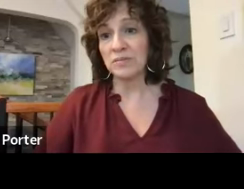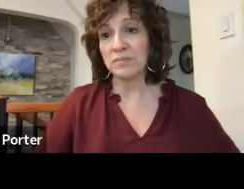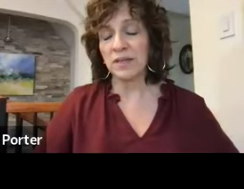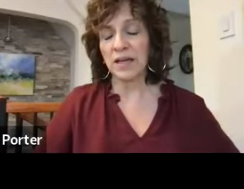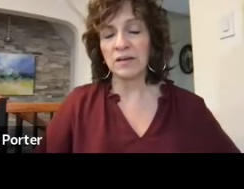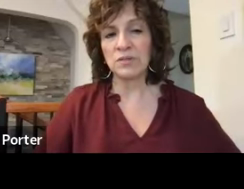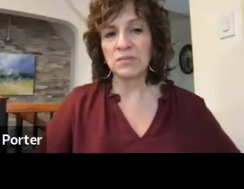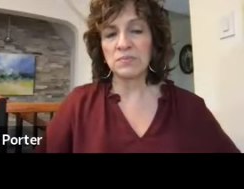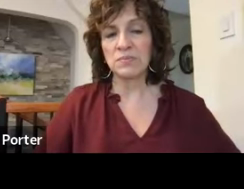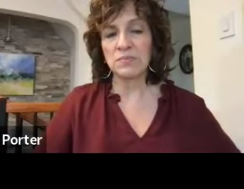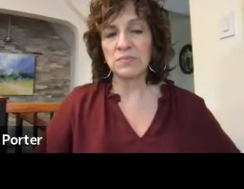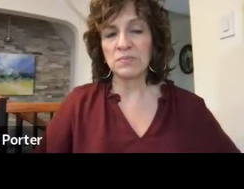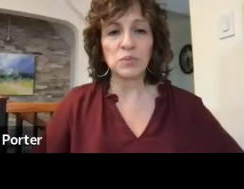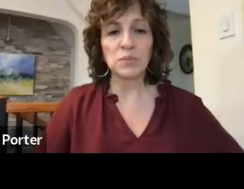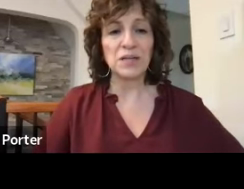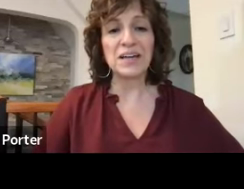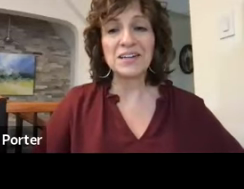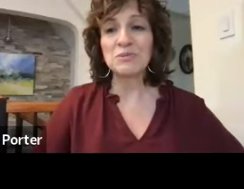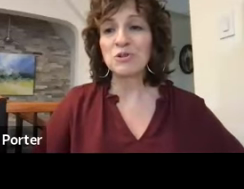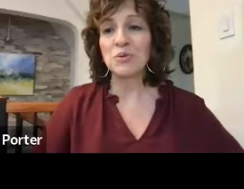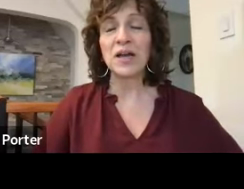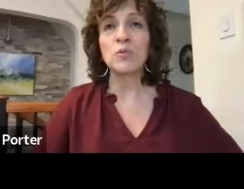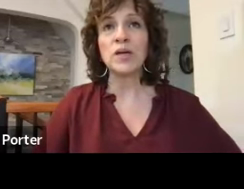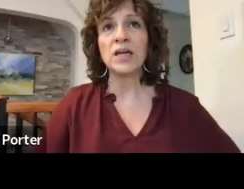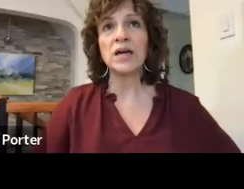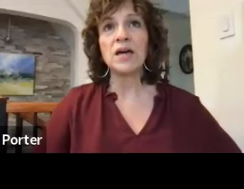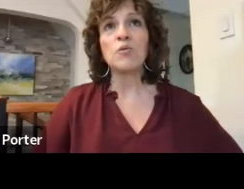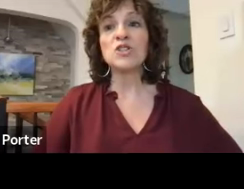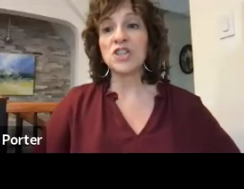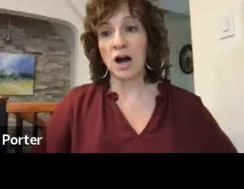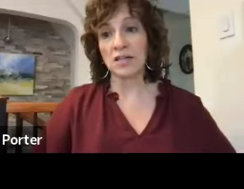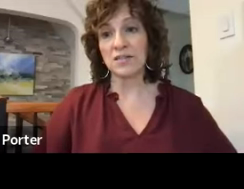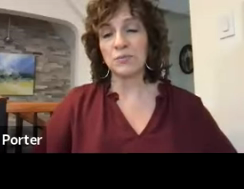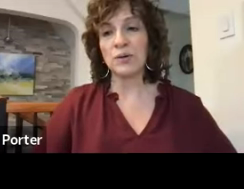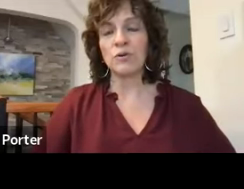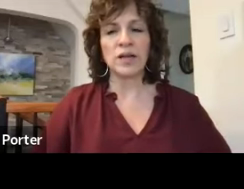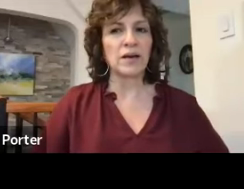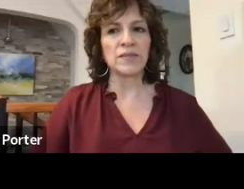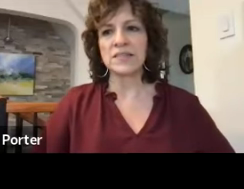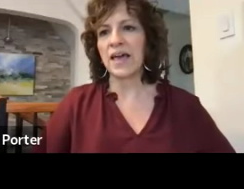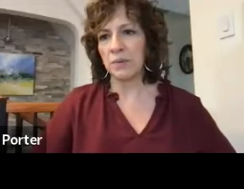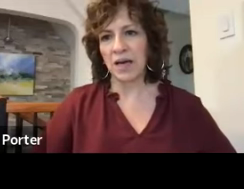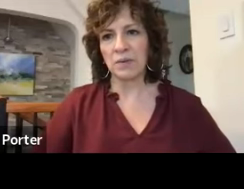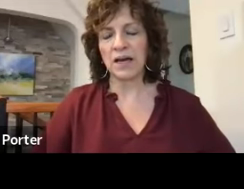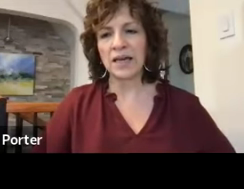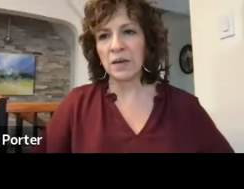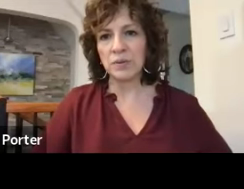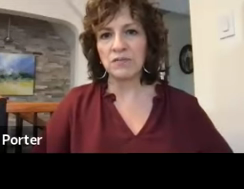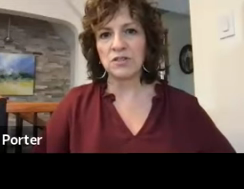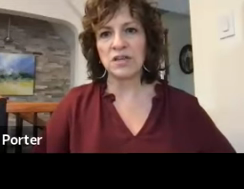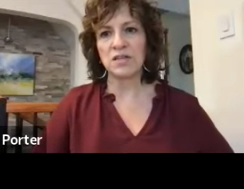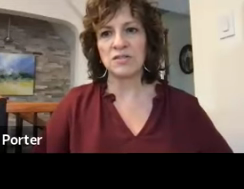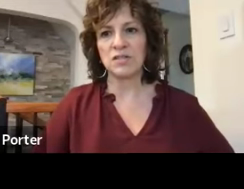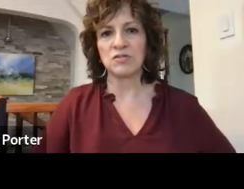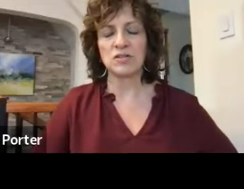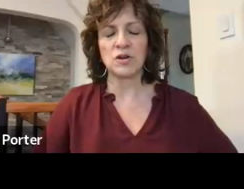in trouble. And it was a long story, but anyway, he got in some trouble and we were shocked. We were like, this can't be happening. I can't